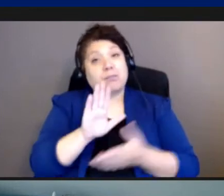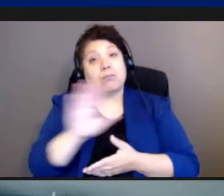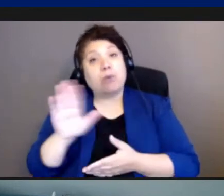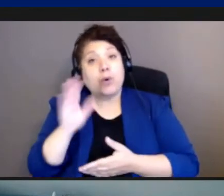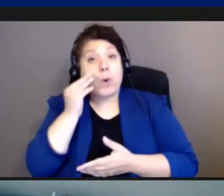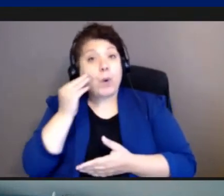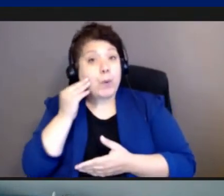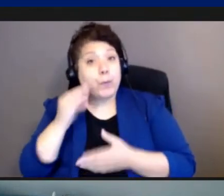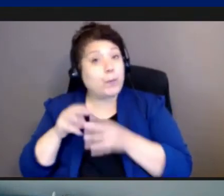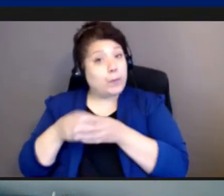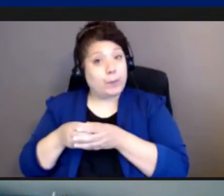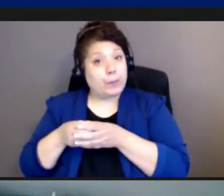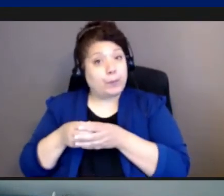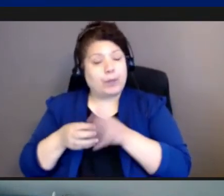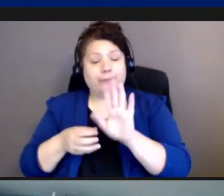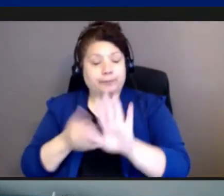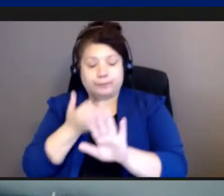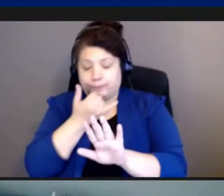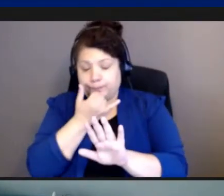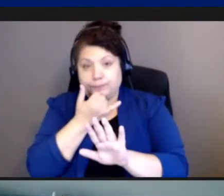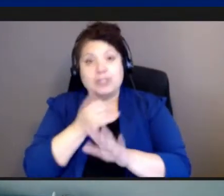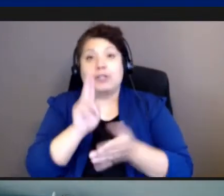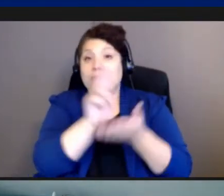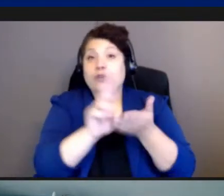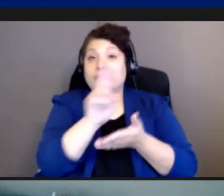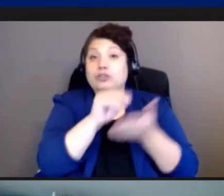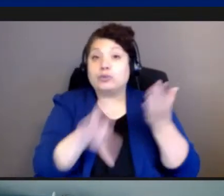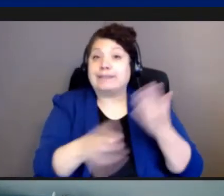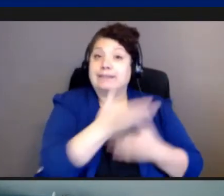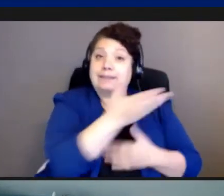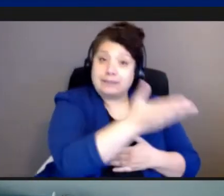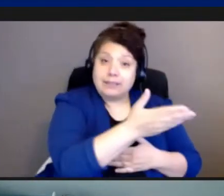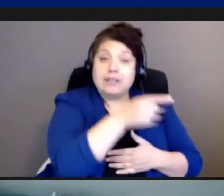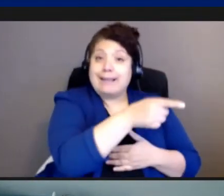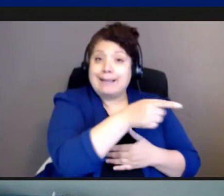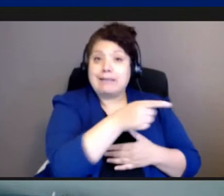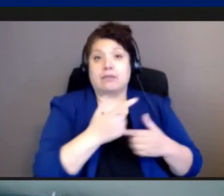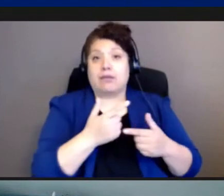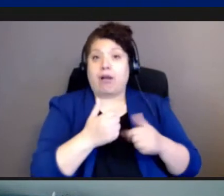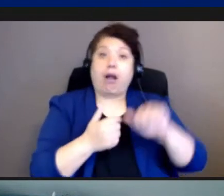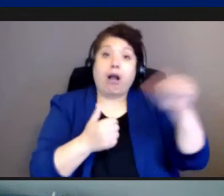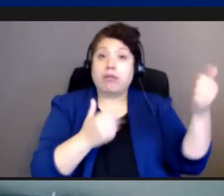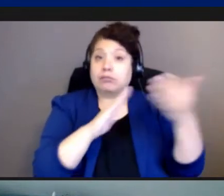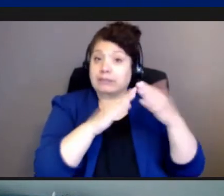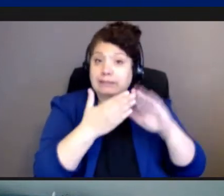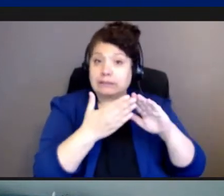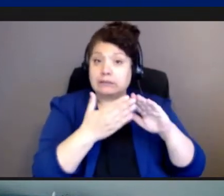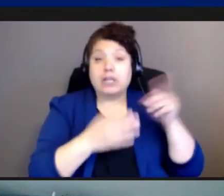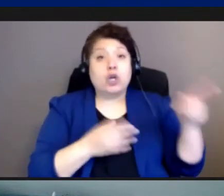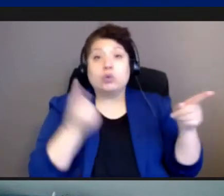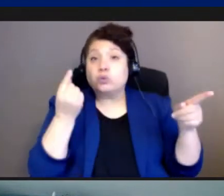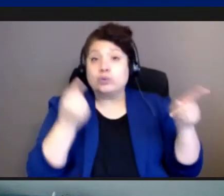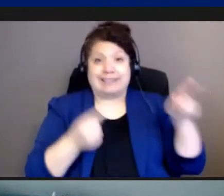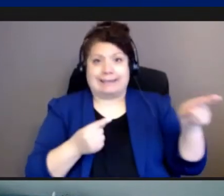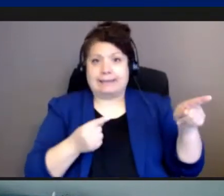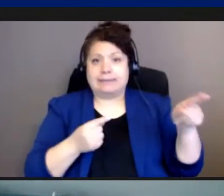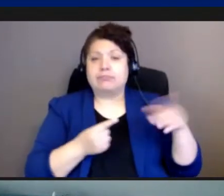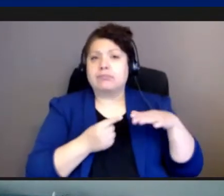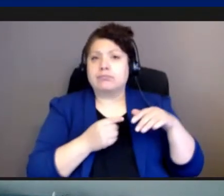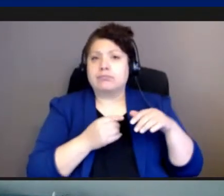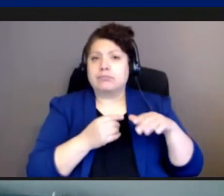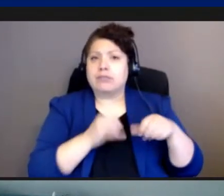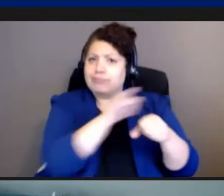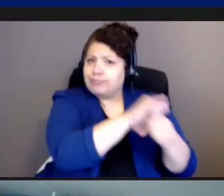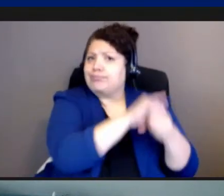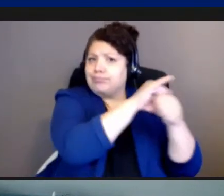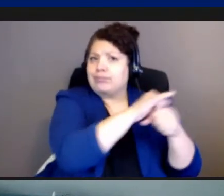have. The university students, for example, or someone in another city have been isolating for 14 days, knowing that